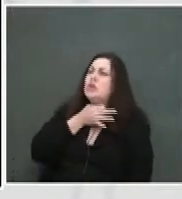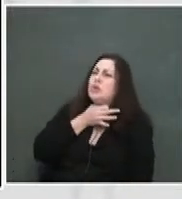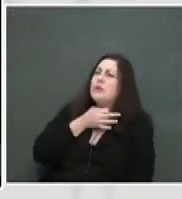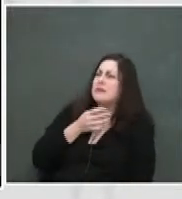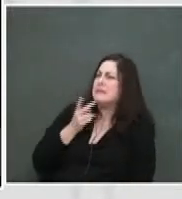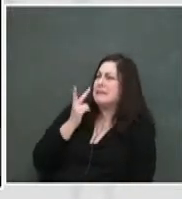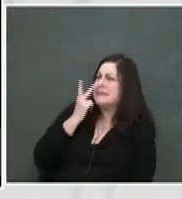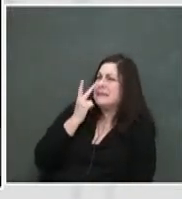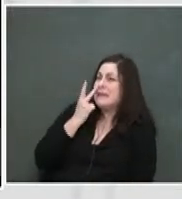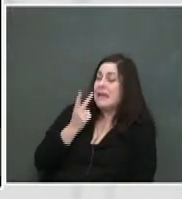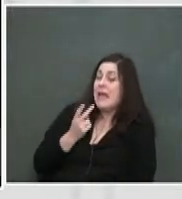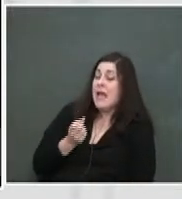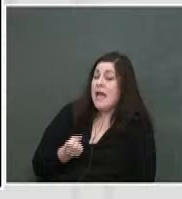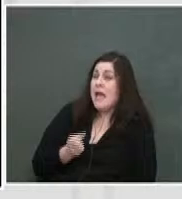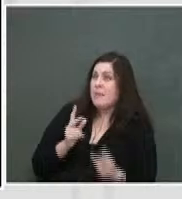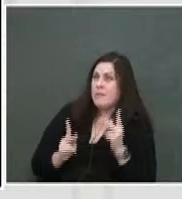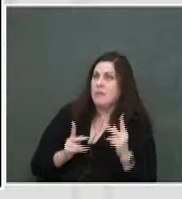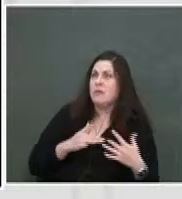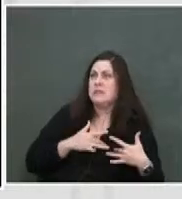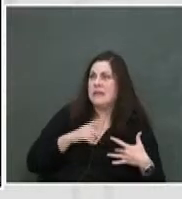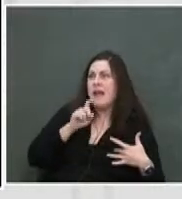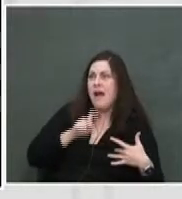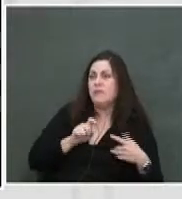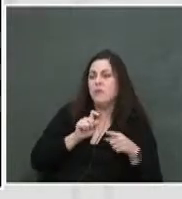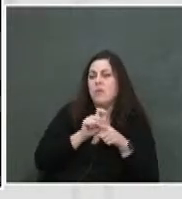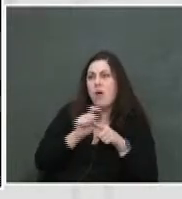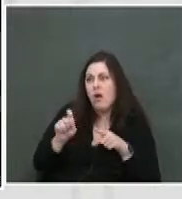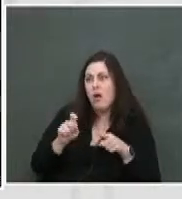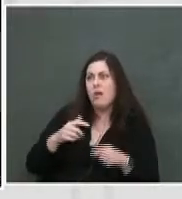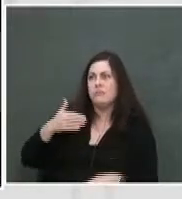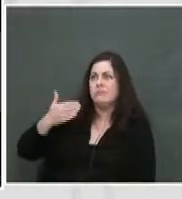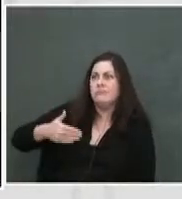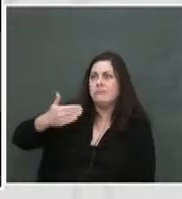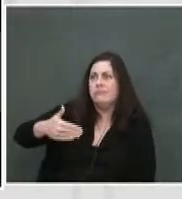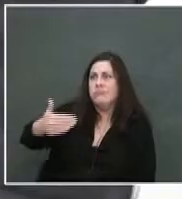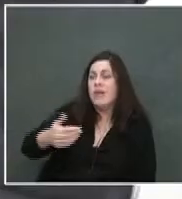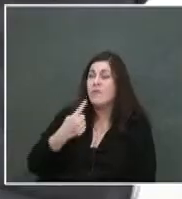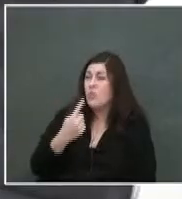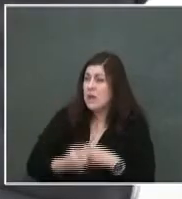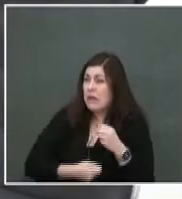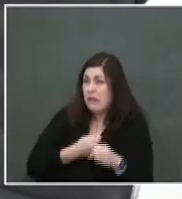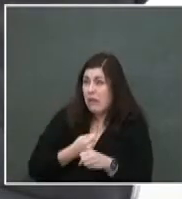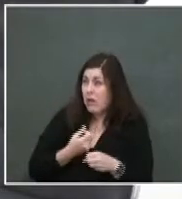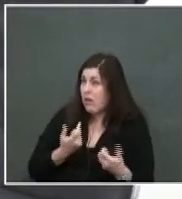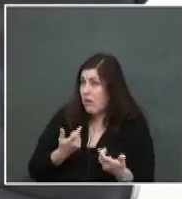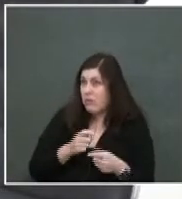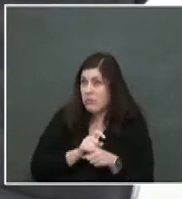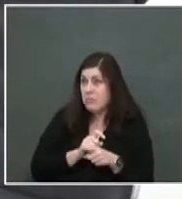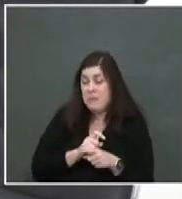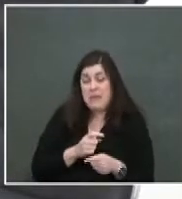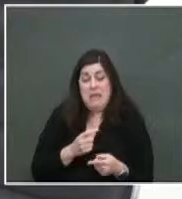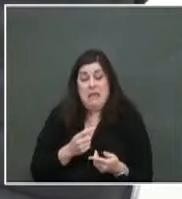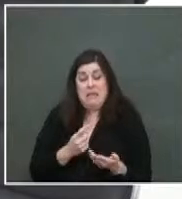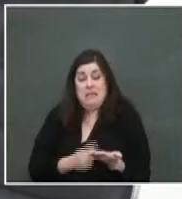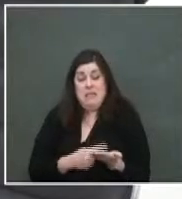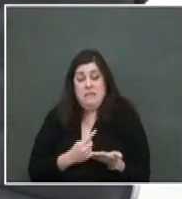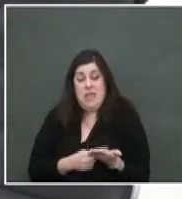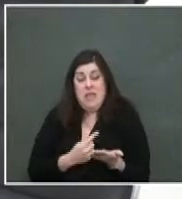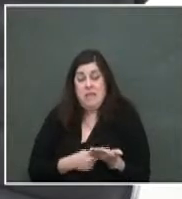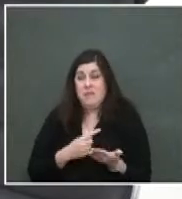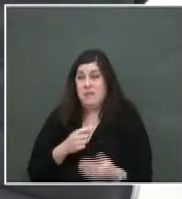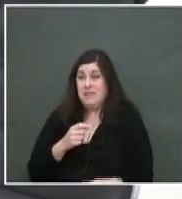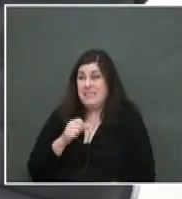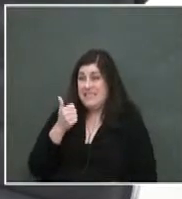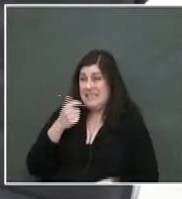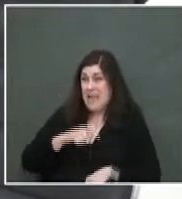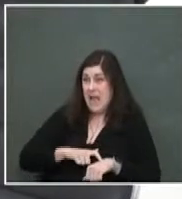them are repeat callers in, out of like 12 months, or, some folks calling 10 months out of the